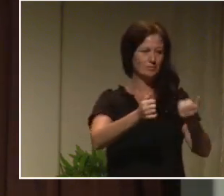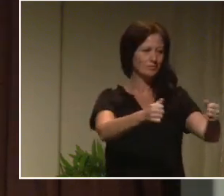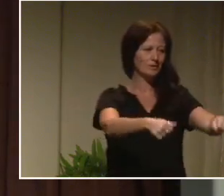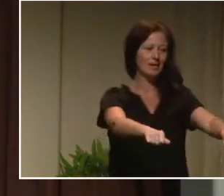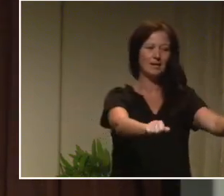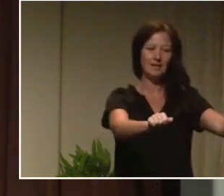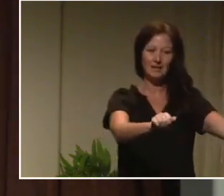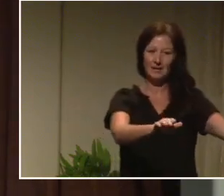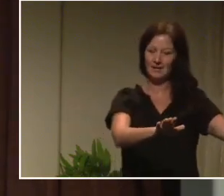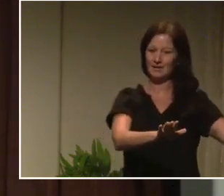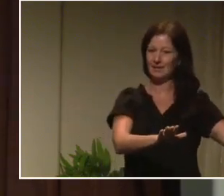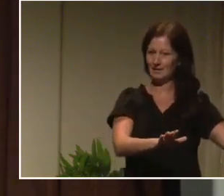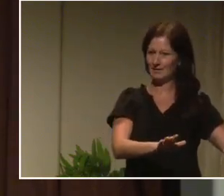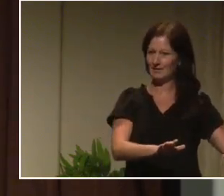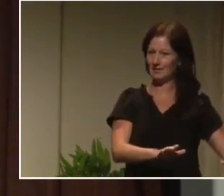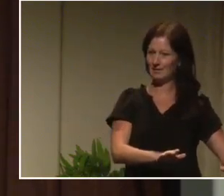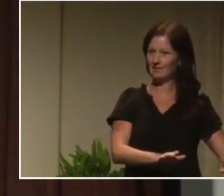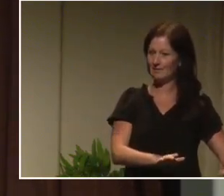in the dirt.